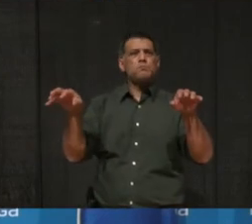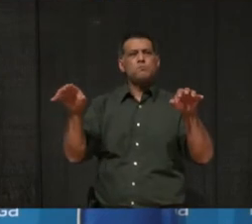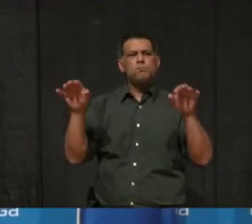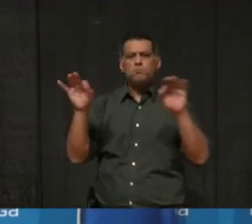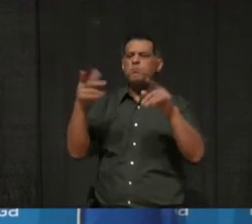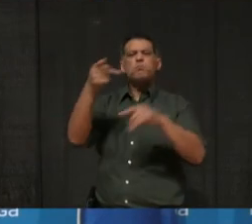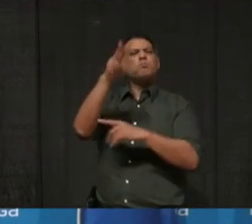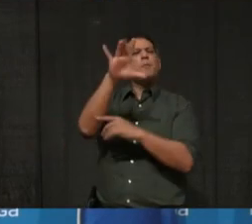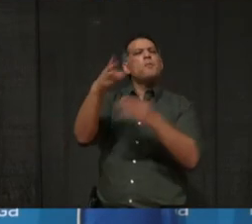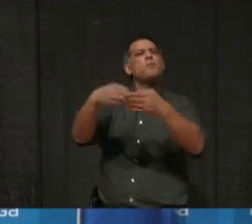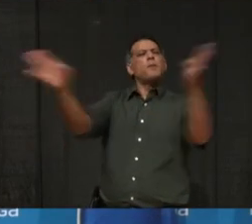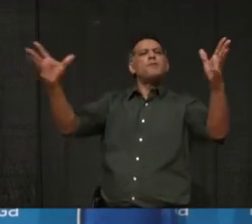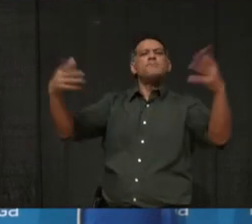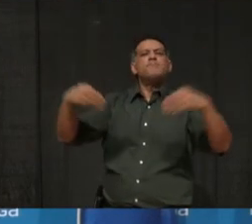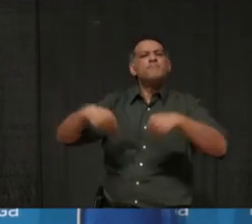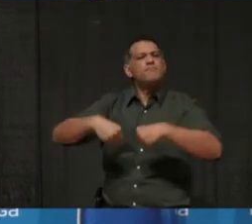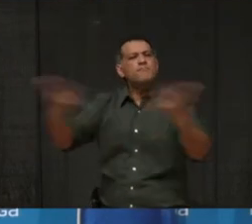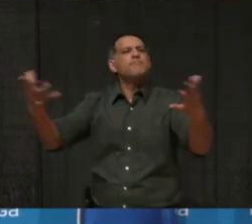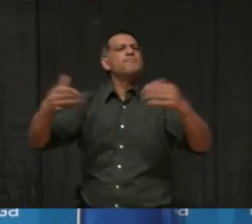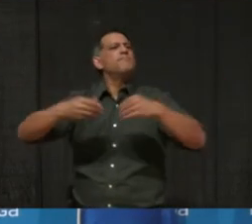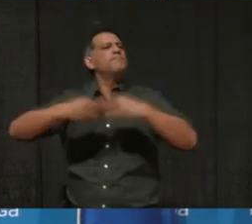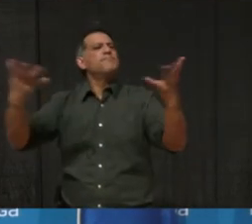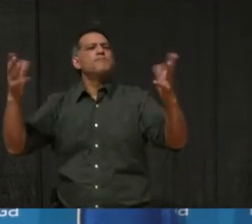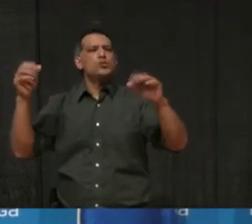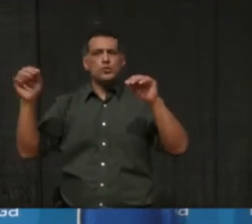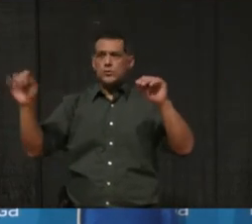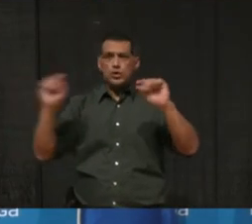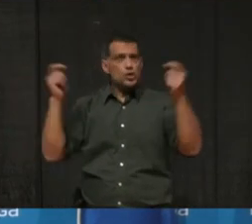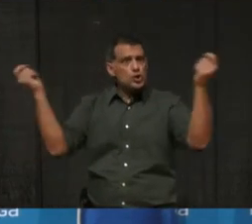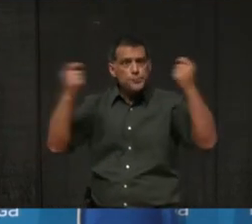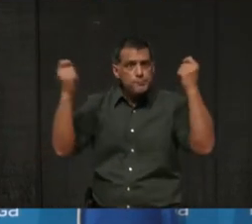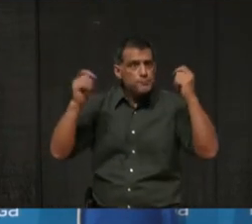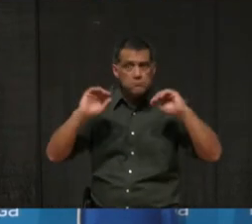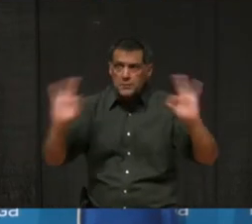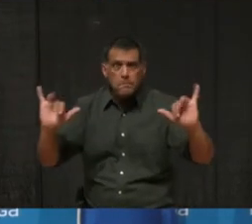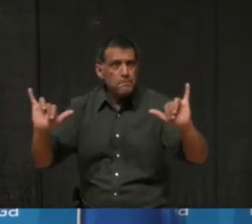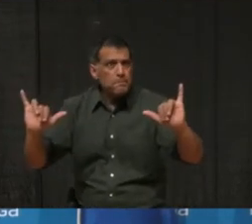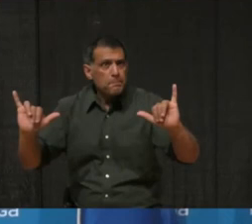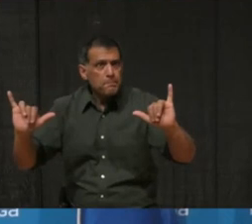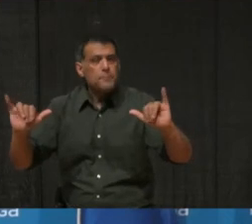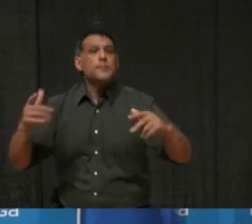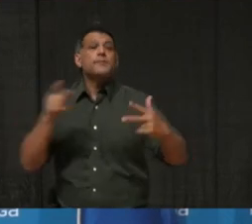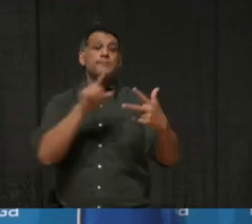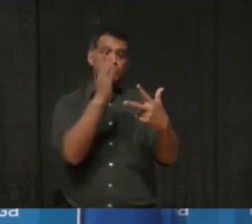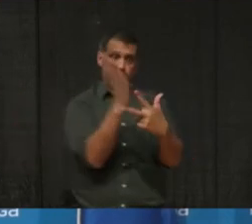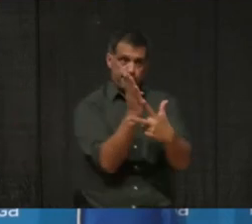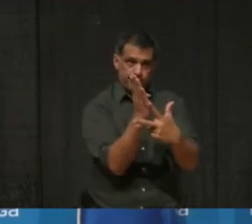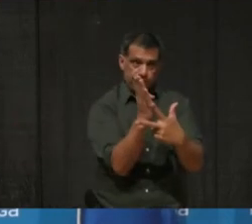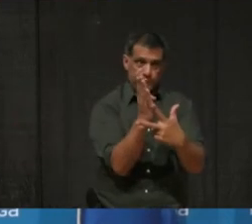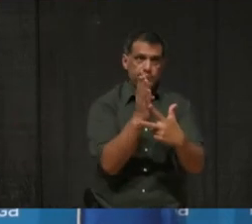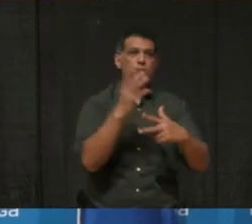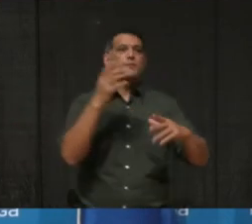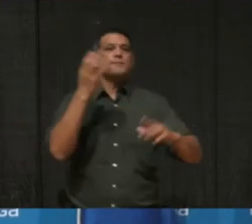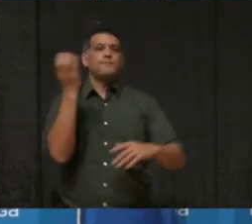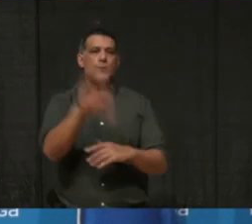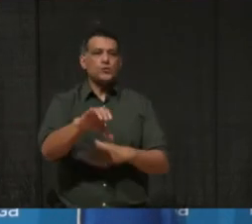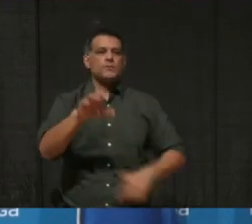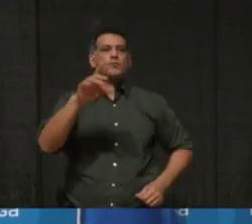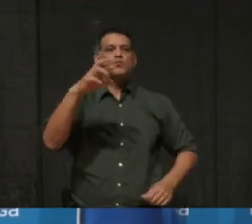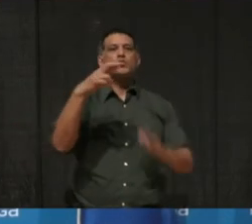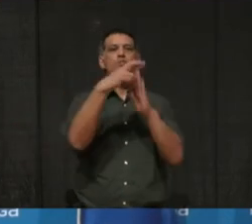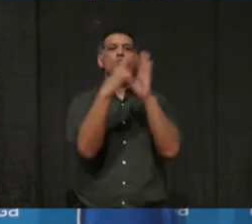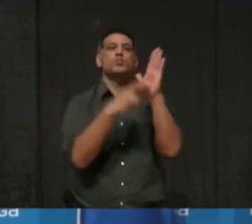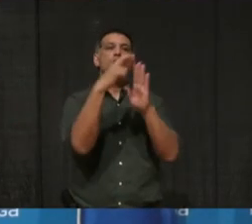of changing behavior, then we have to go to a little bit more of an aggressive stance, which is enforcement. So those are fire